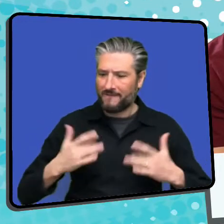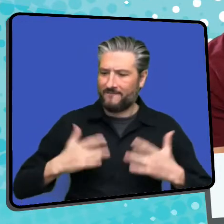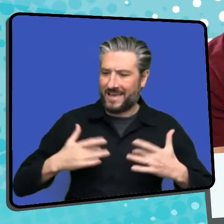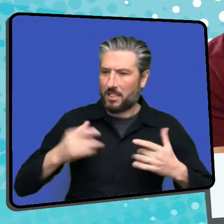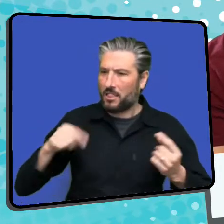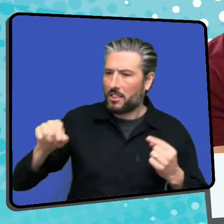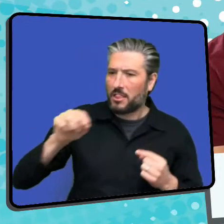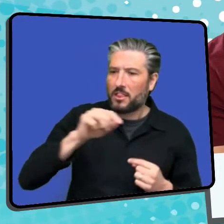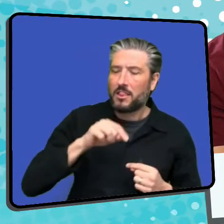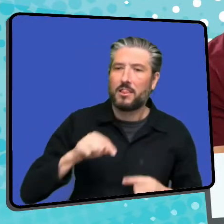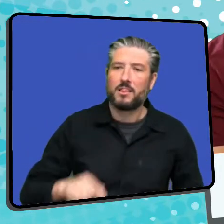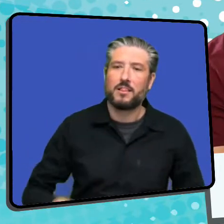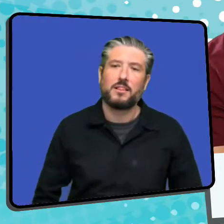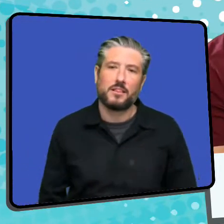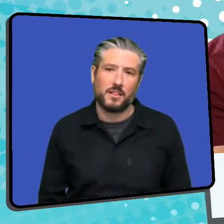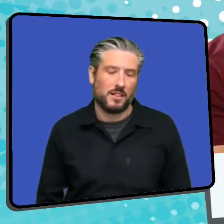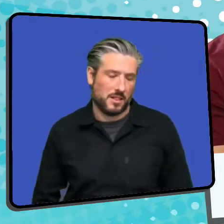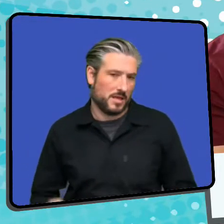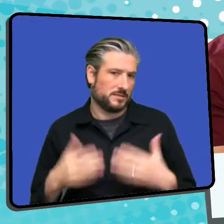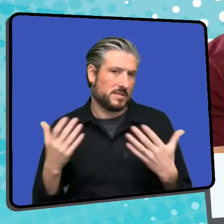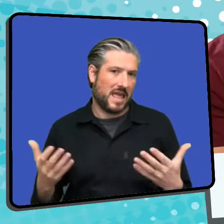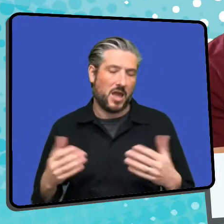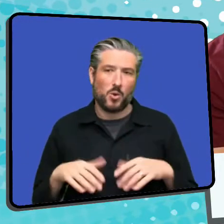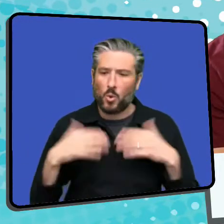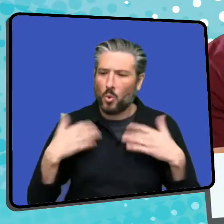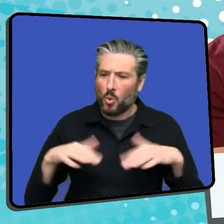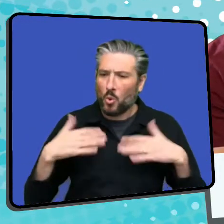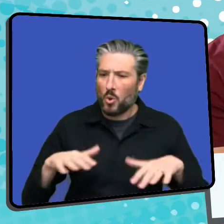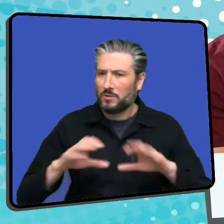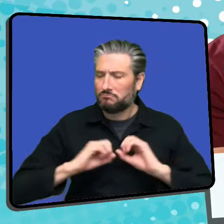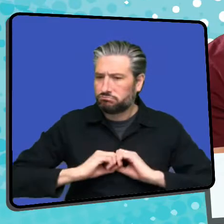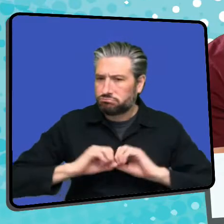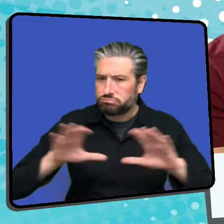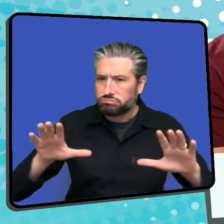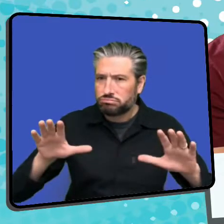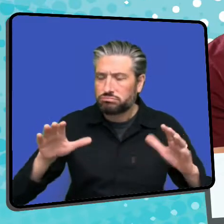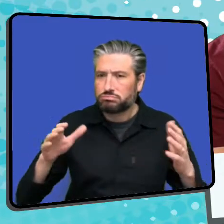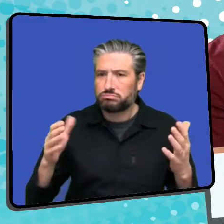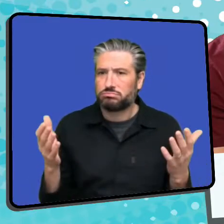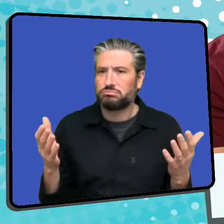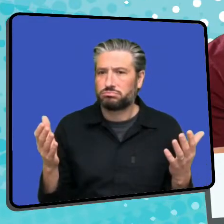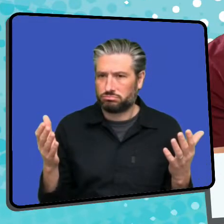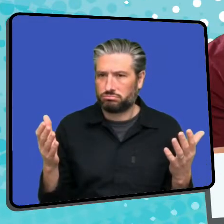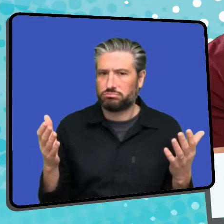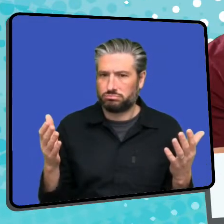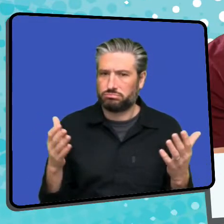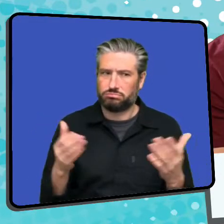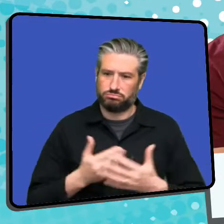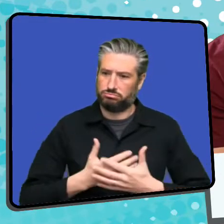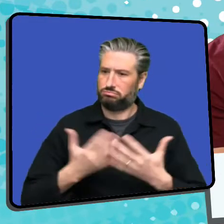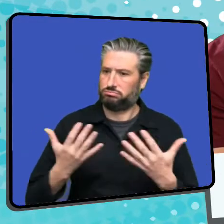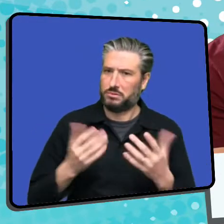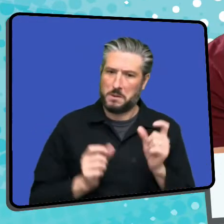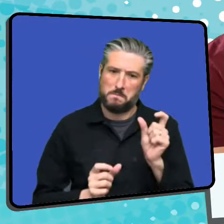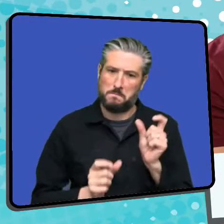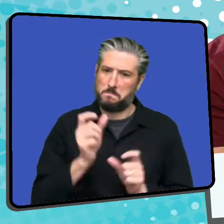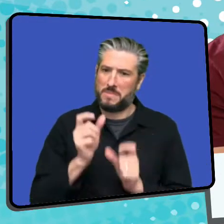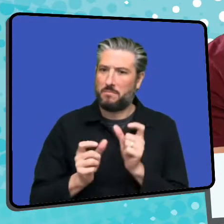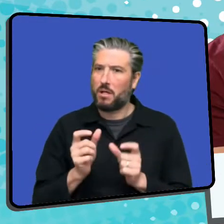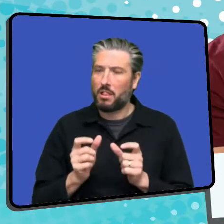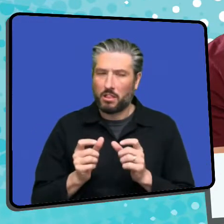been an explosion of web content generated from individuals, and this content may